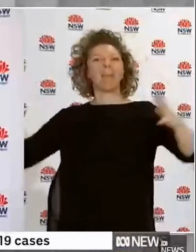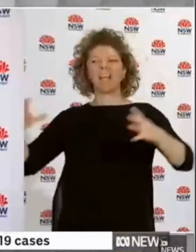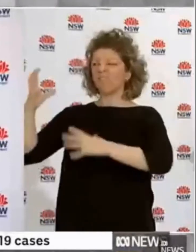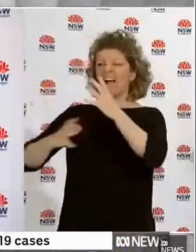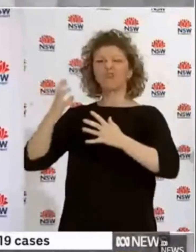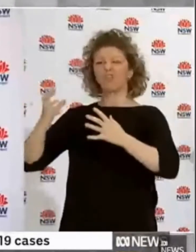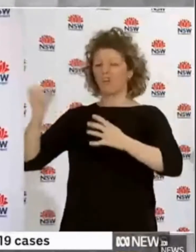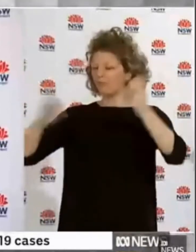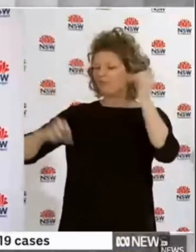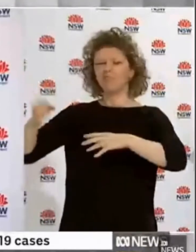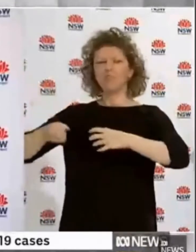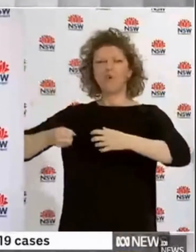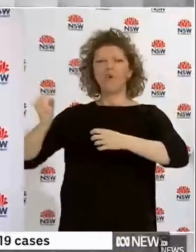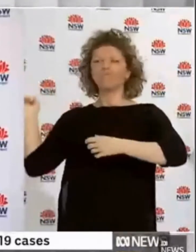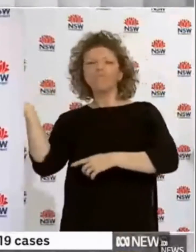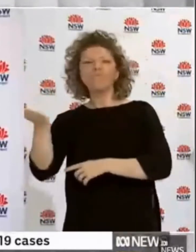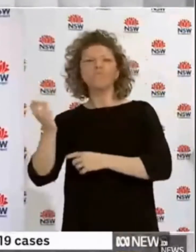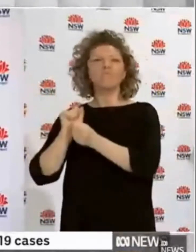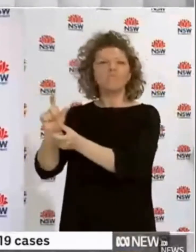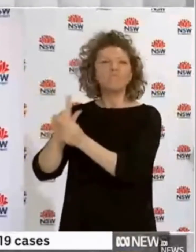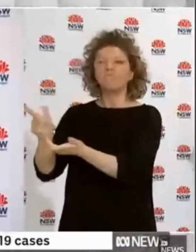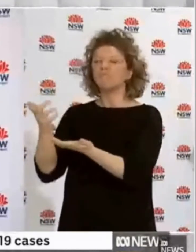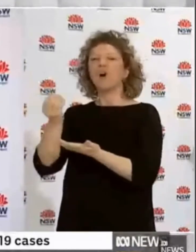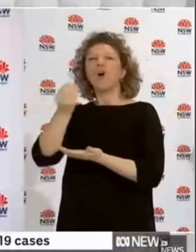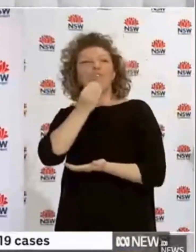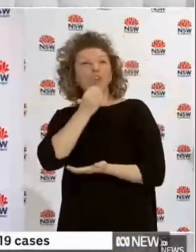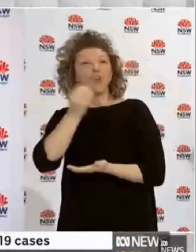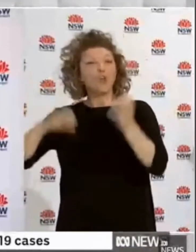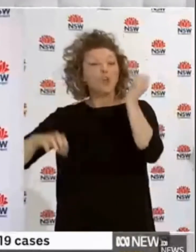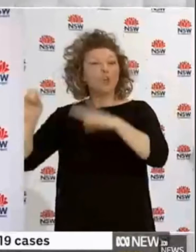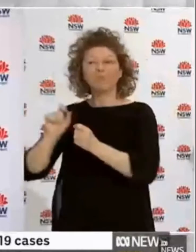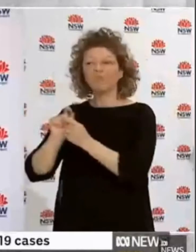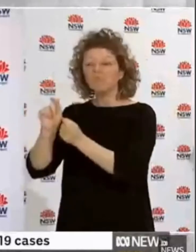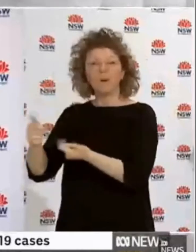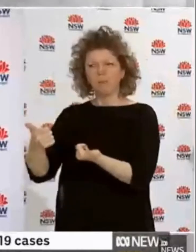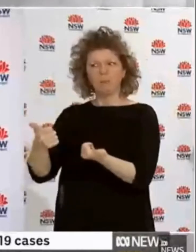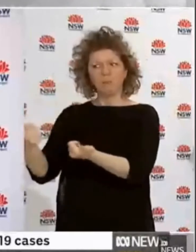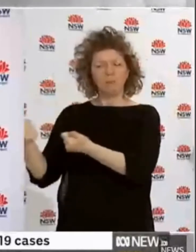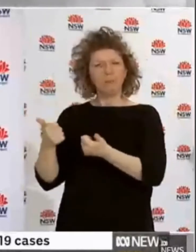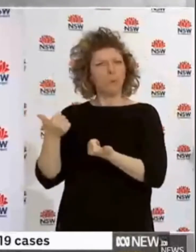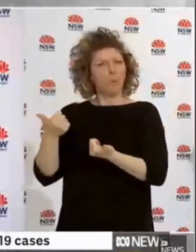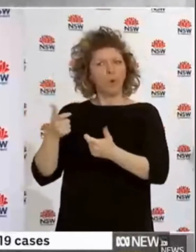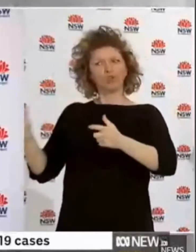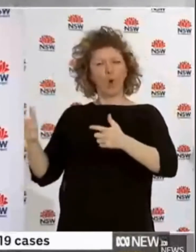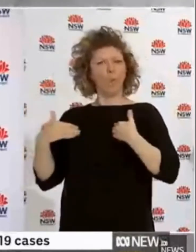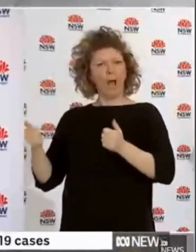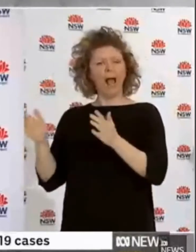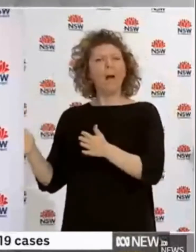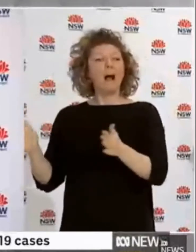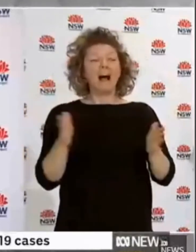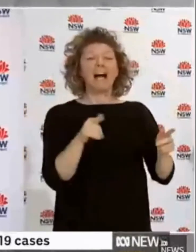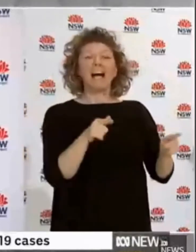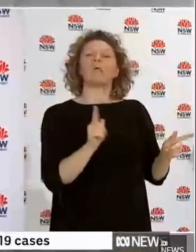So the major retailers, particularly our major grocery retailers, are managing the situation very well. But we're